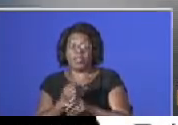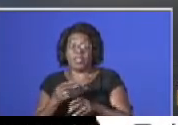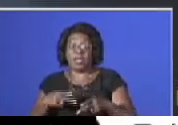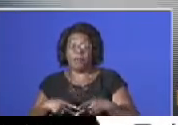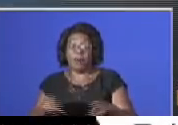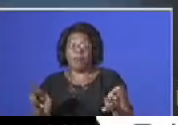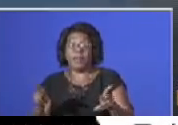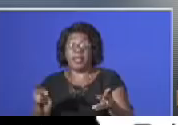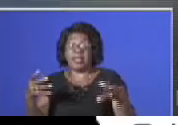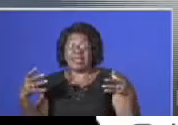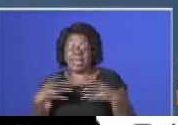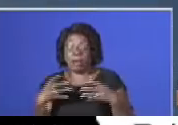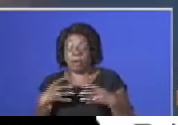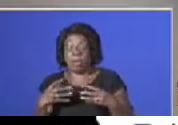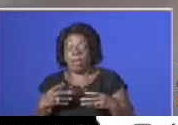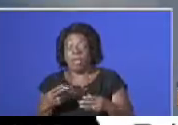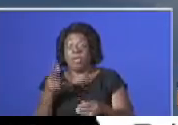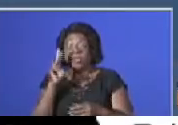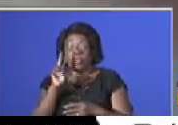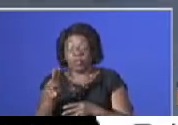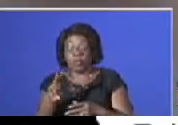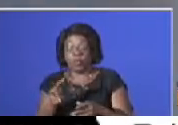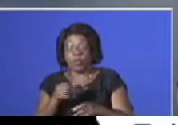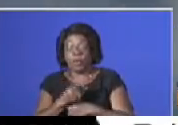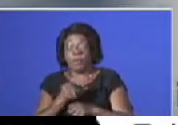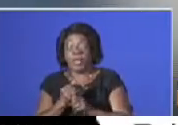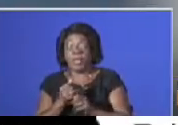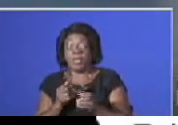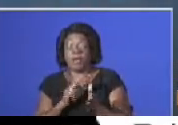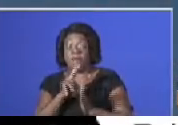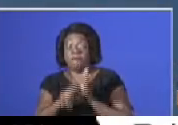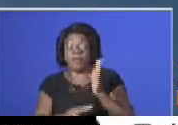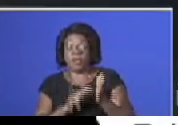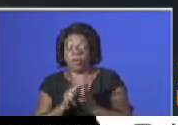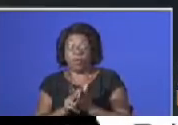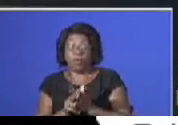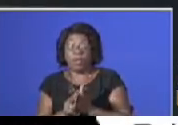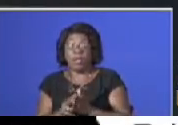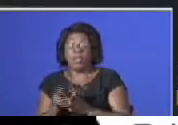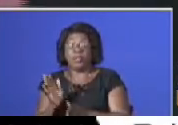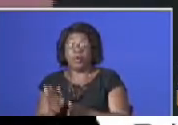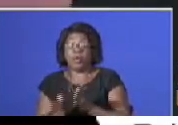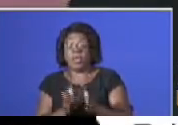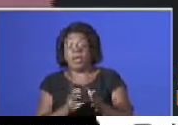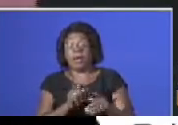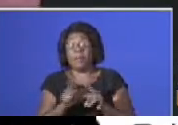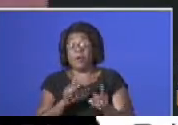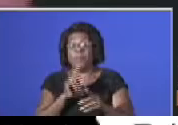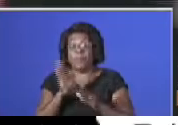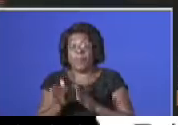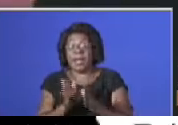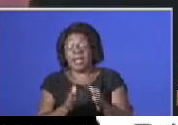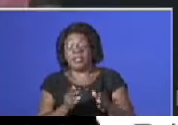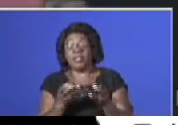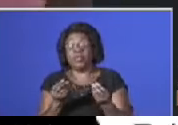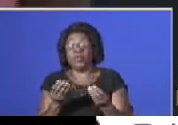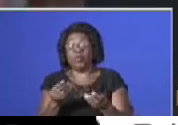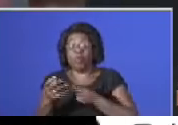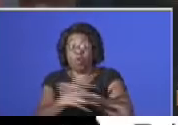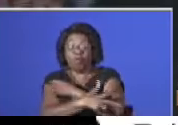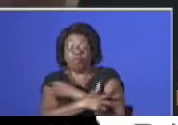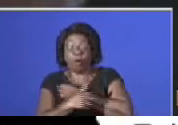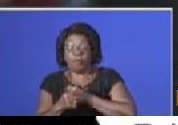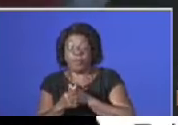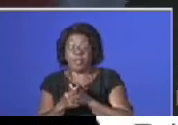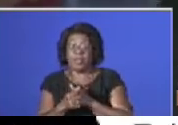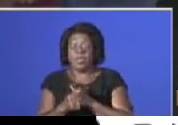today. Police say the pair was involved in a video boasting of plans to conduct a spate of armed robberies that went viral on social media